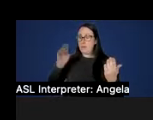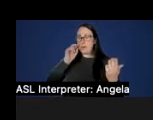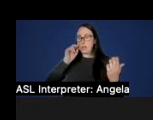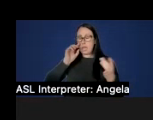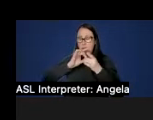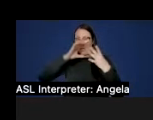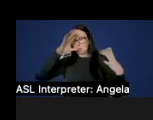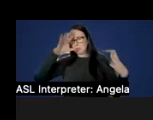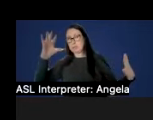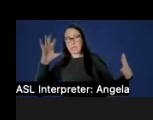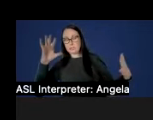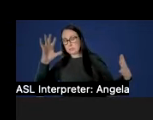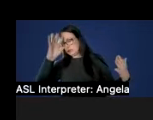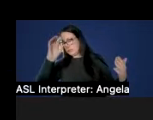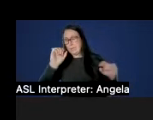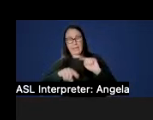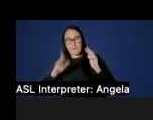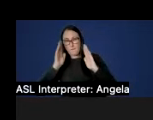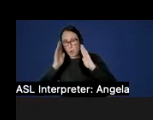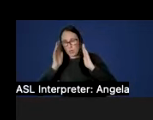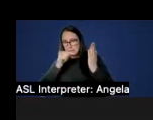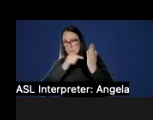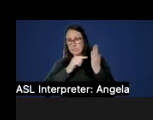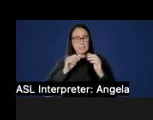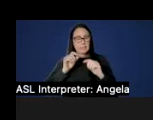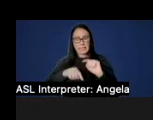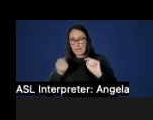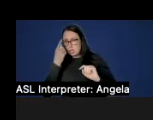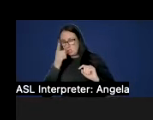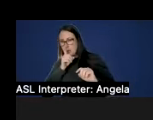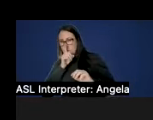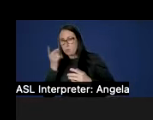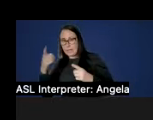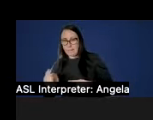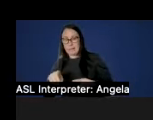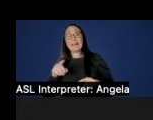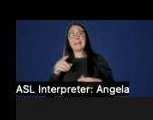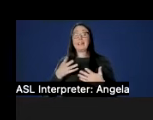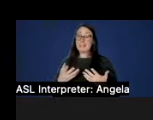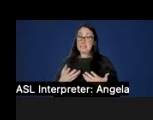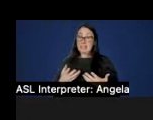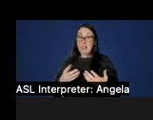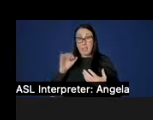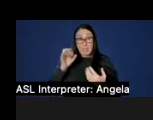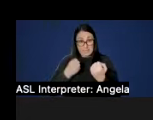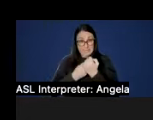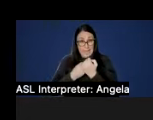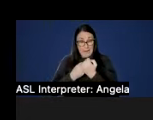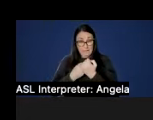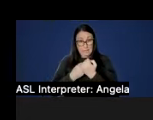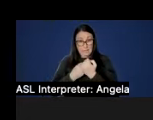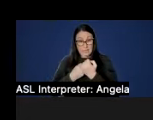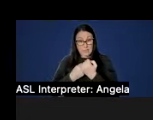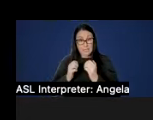they're not able to really understand what's happening, I think as an advocate, that's a moment when you can say, we need